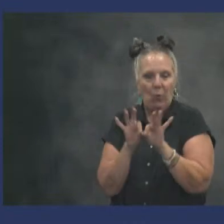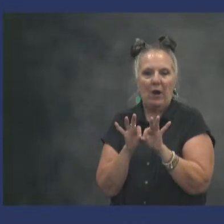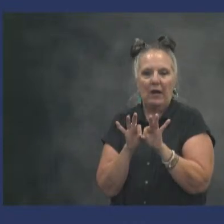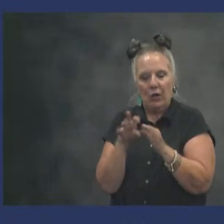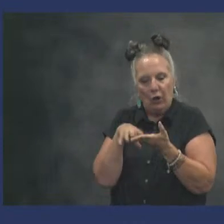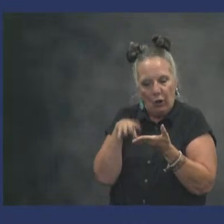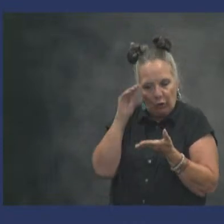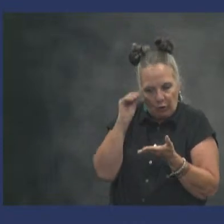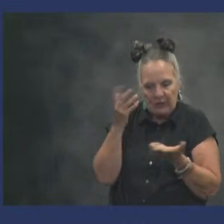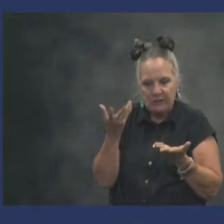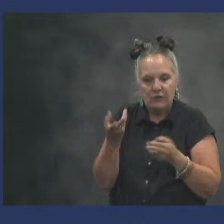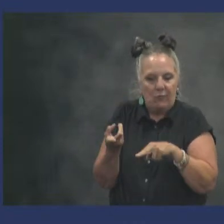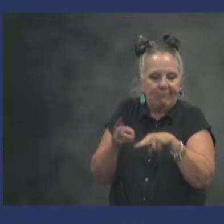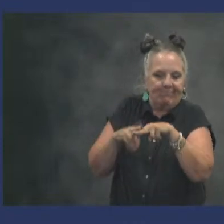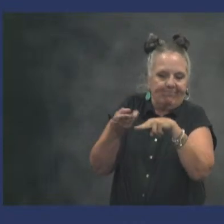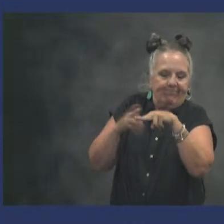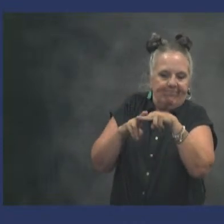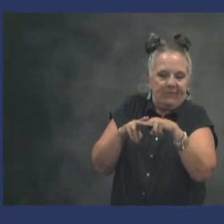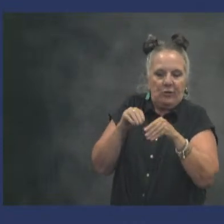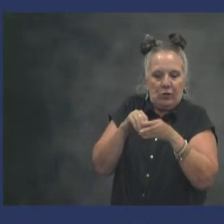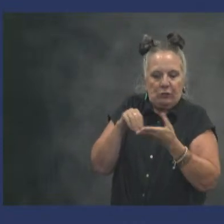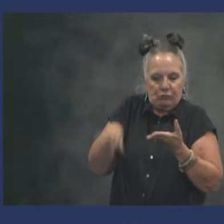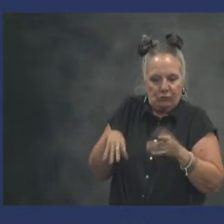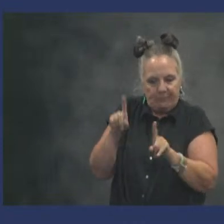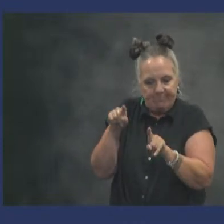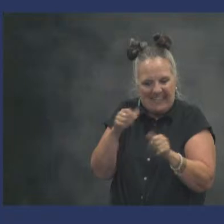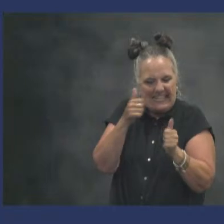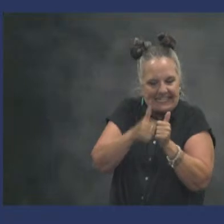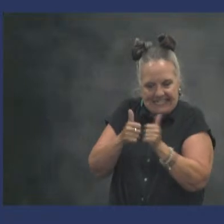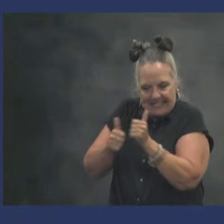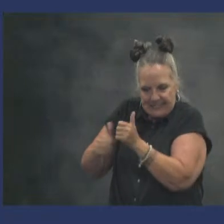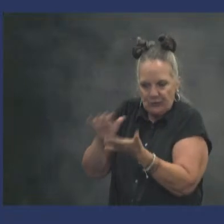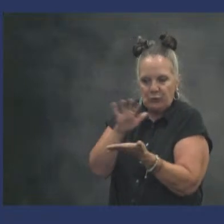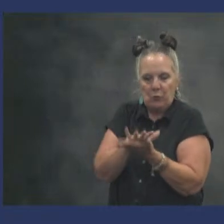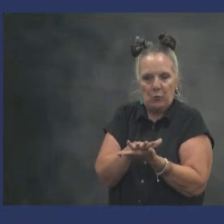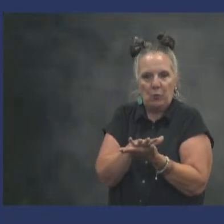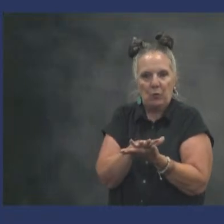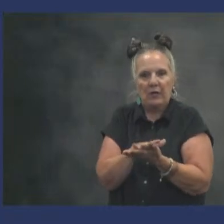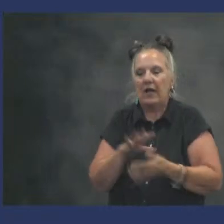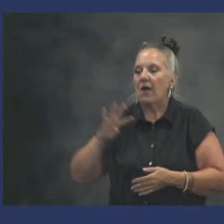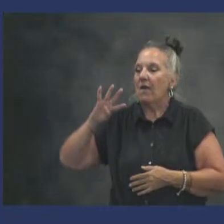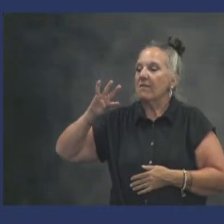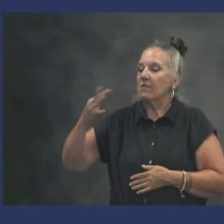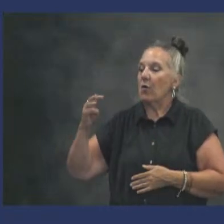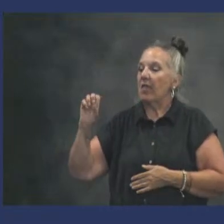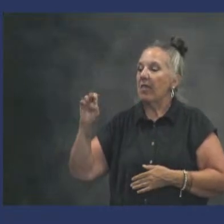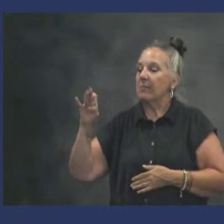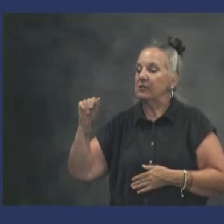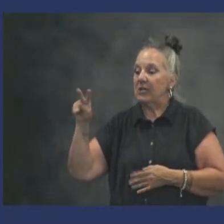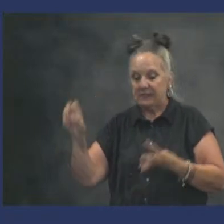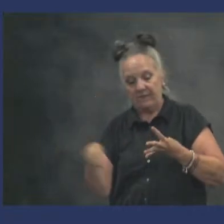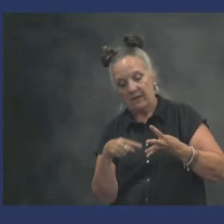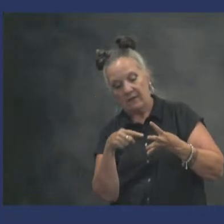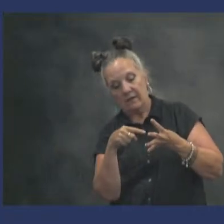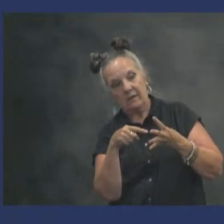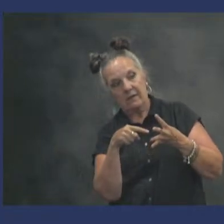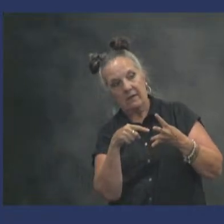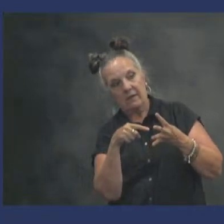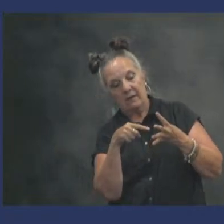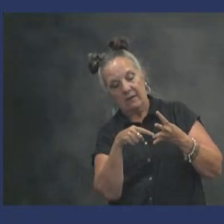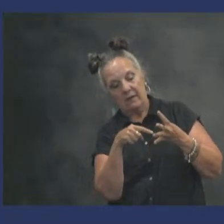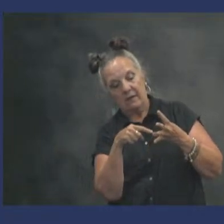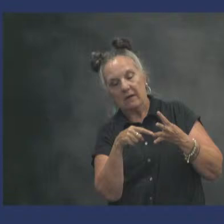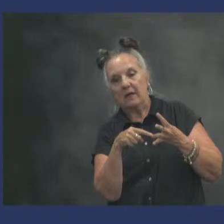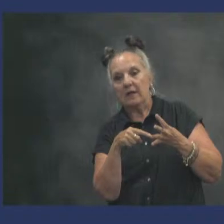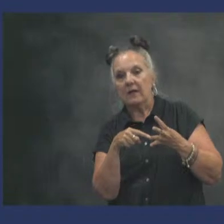to learning, so increasing the students' attendance rate in each school. The fourth objective is to